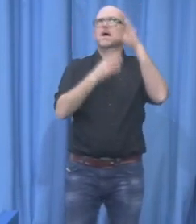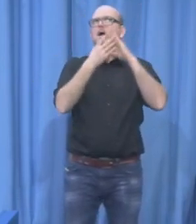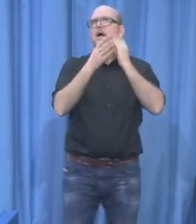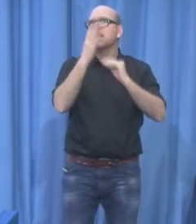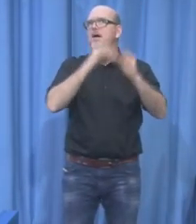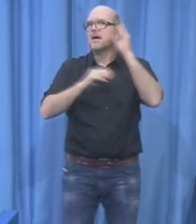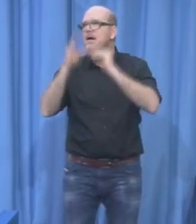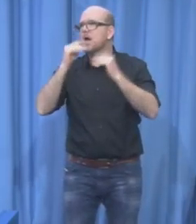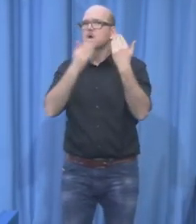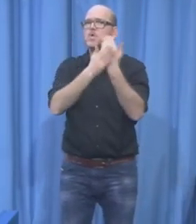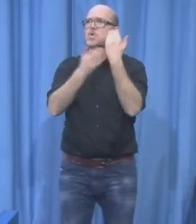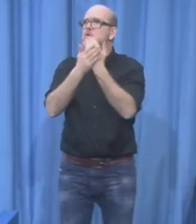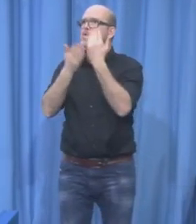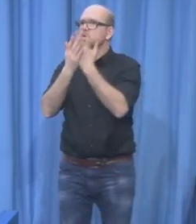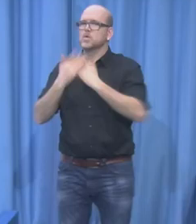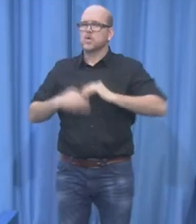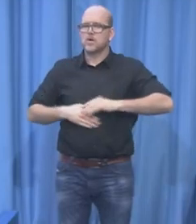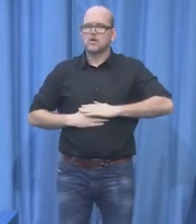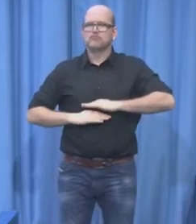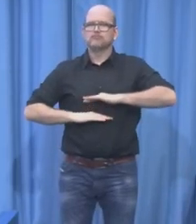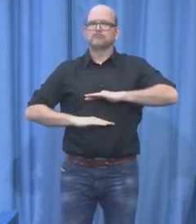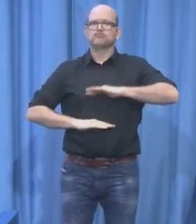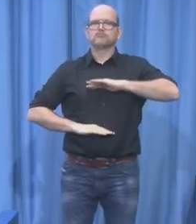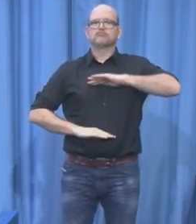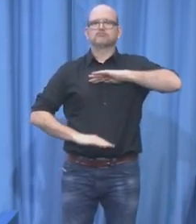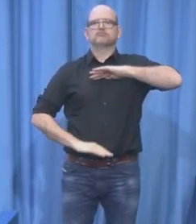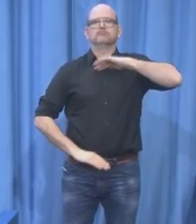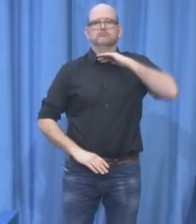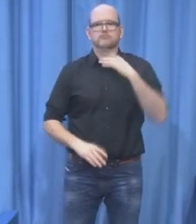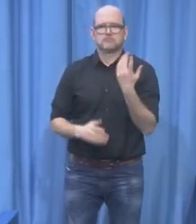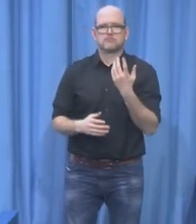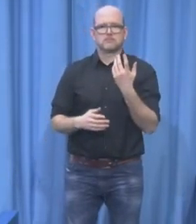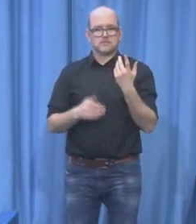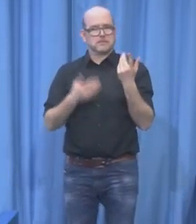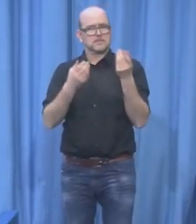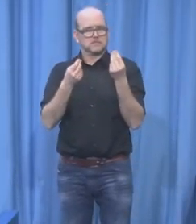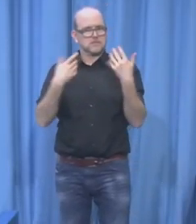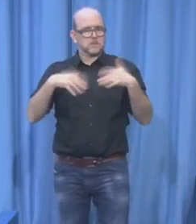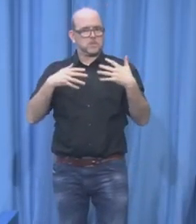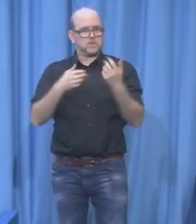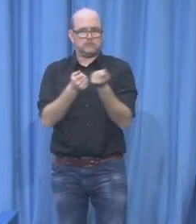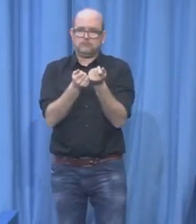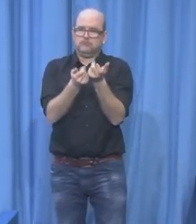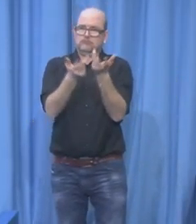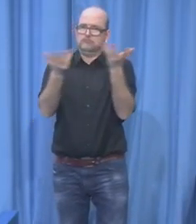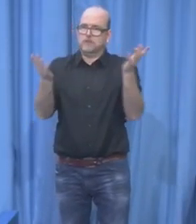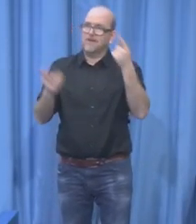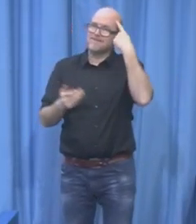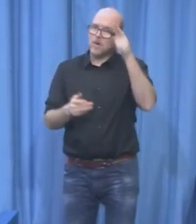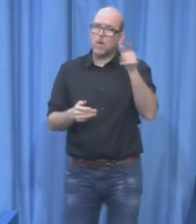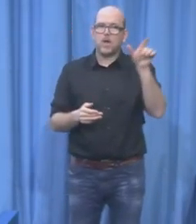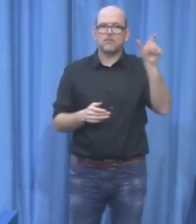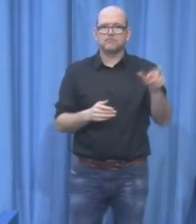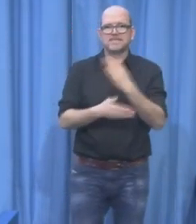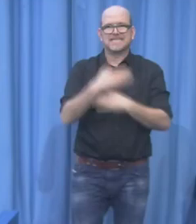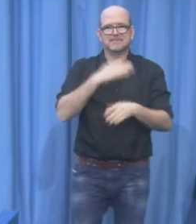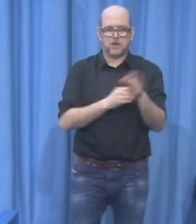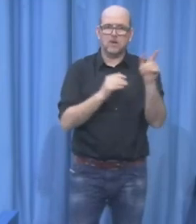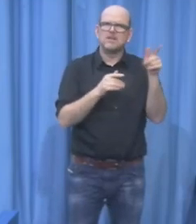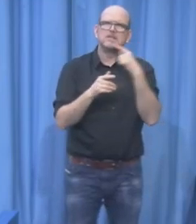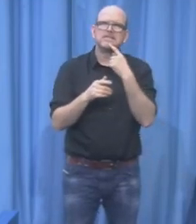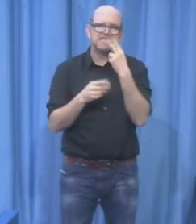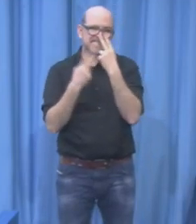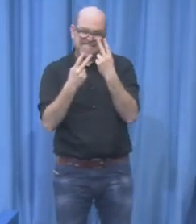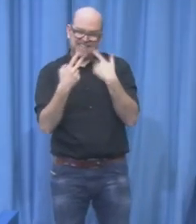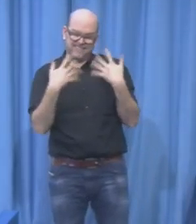disabilities struggle to maybe move skills from one place to the other, but the biggest thing they get is confidence and to know that, yes, I